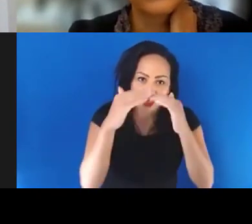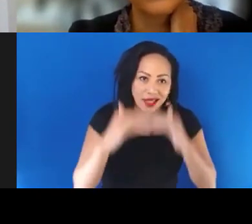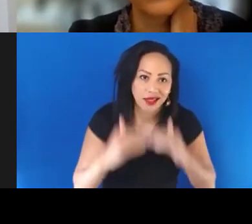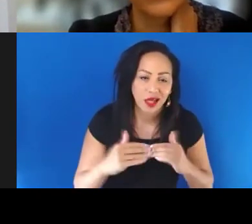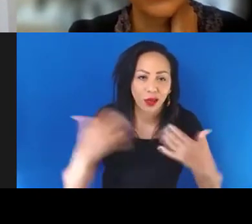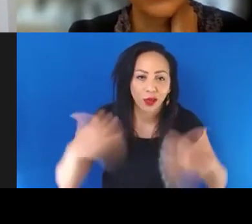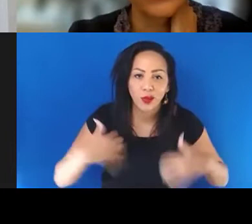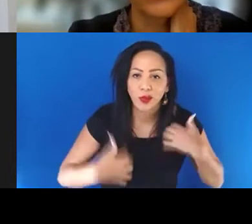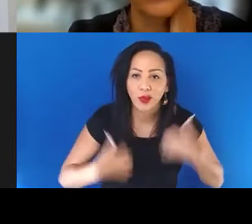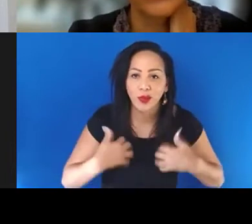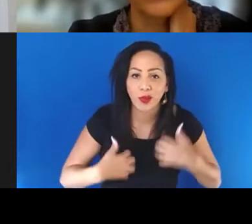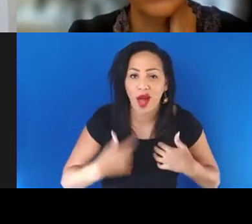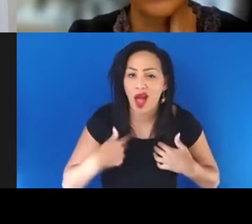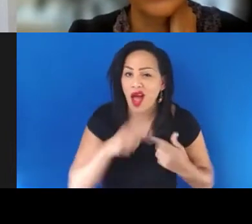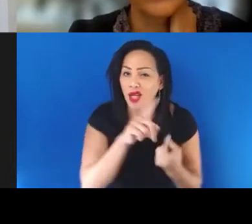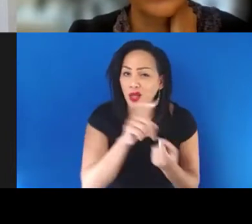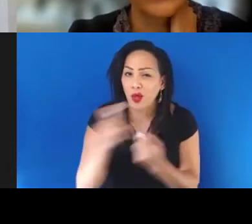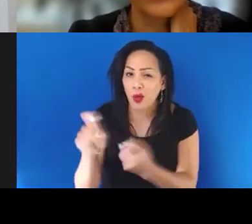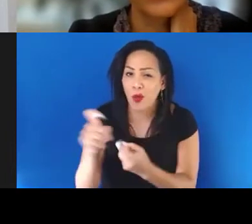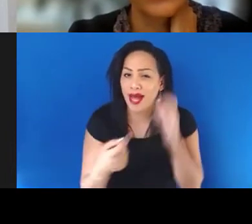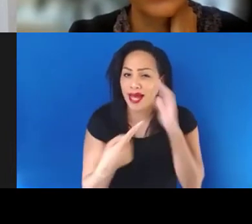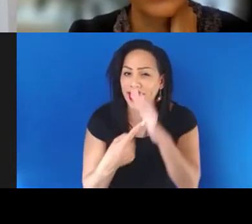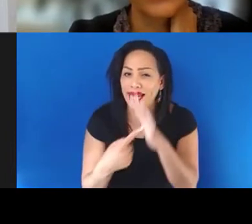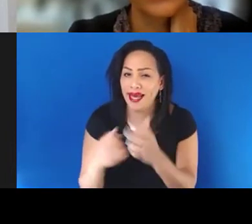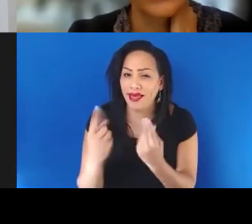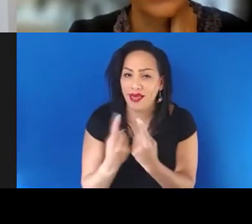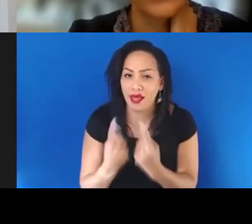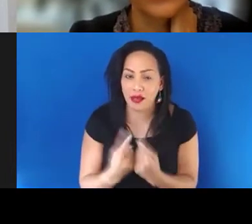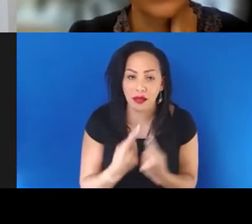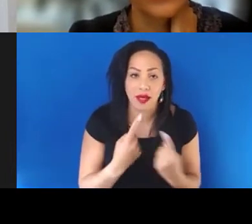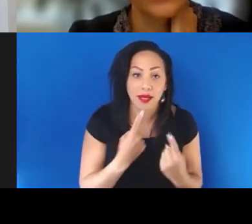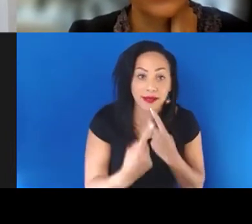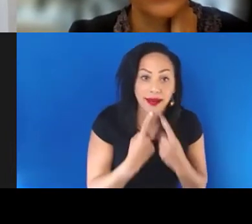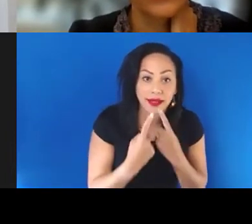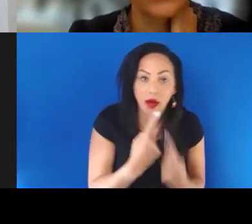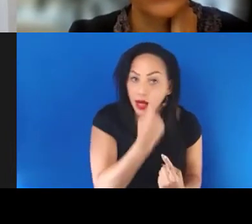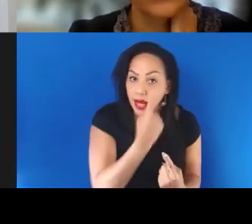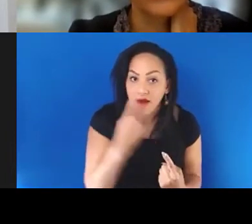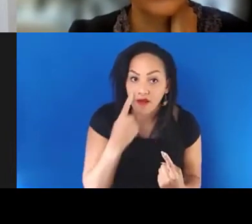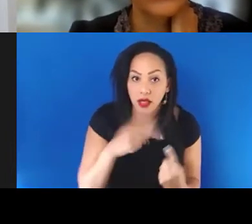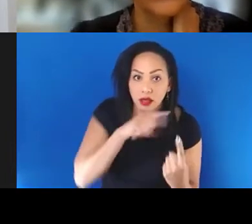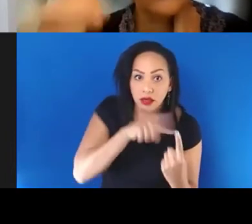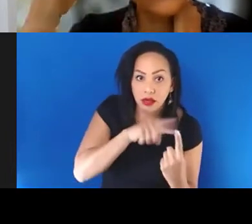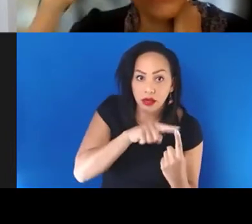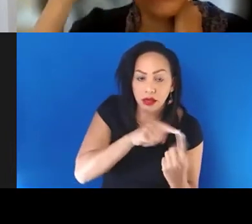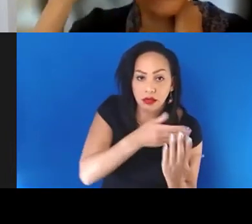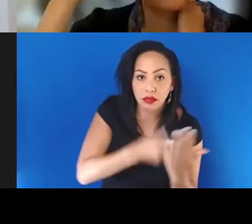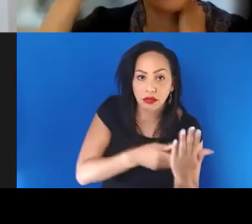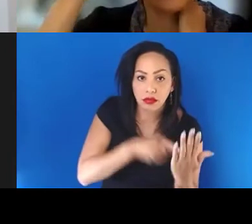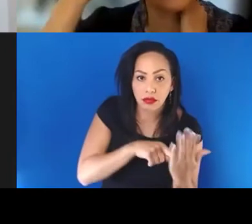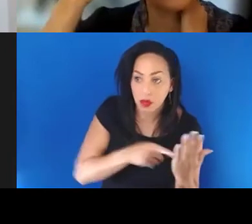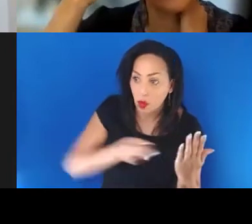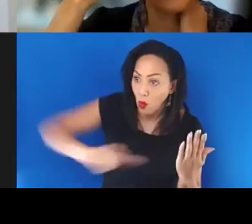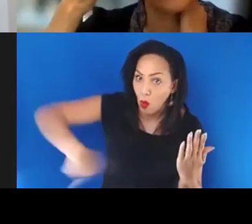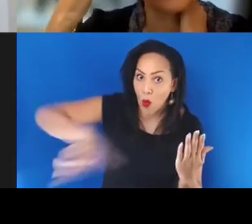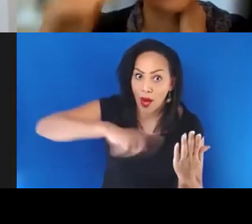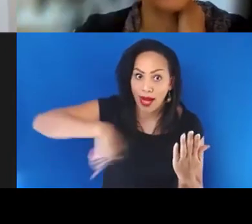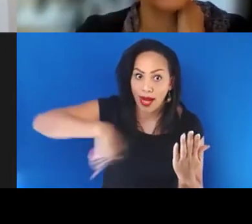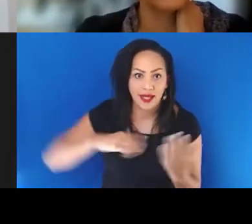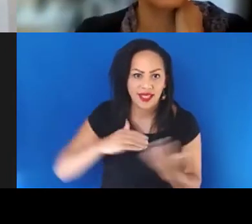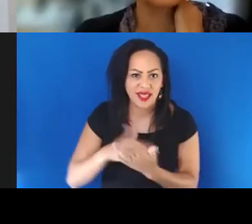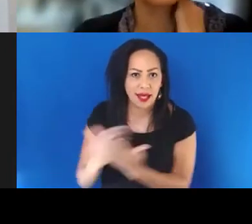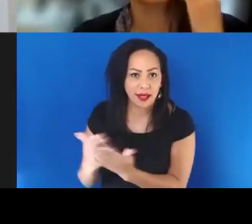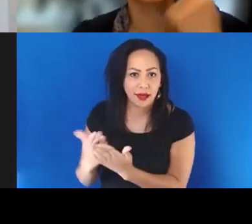key things, and one is data and evidence, and how we as a sector, as communicators, may always